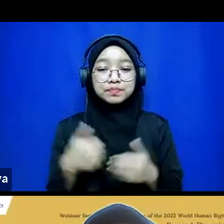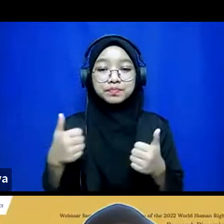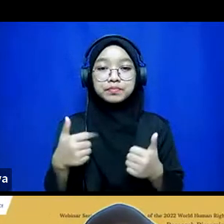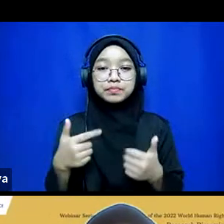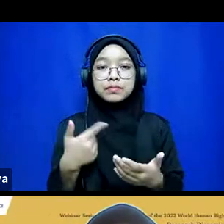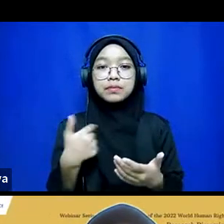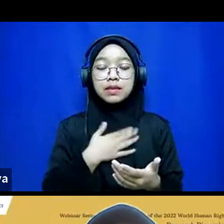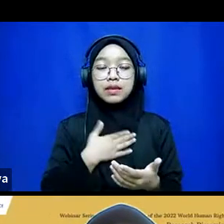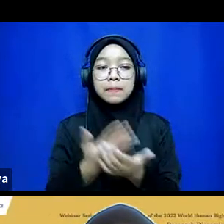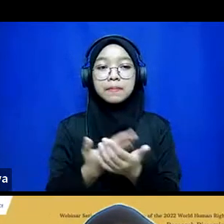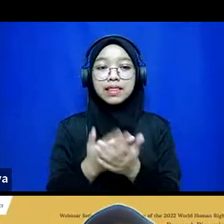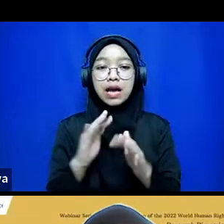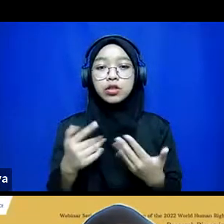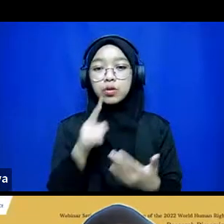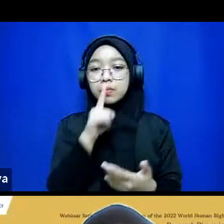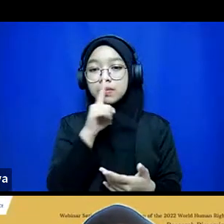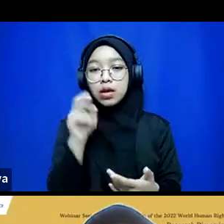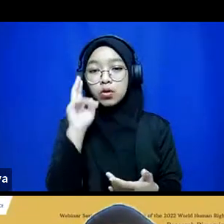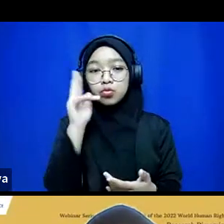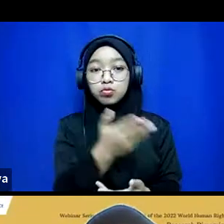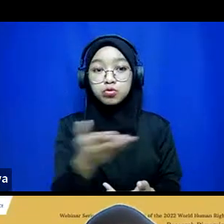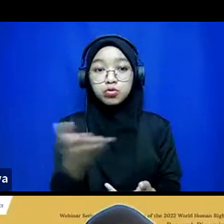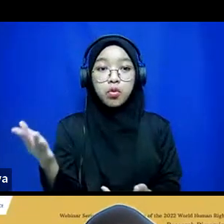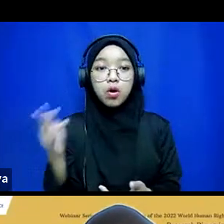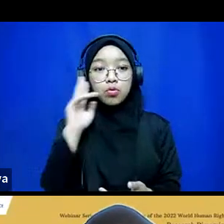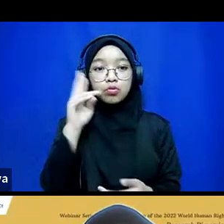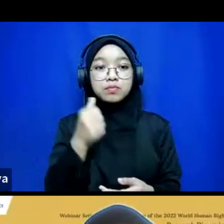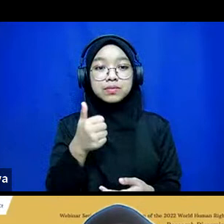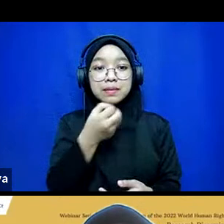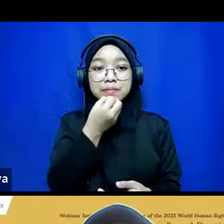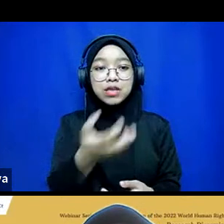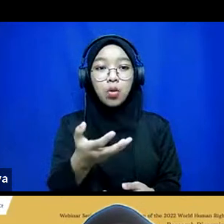of the speakers to answer this last question.